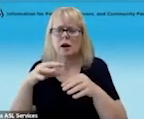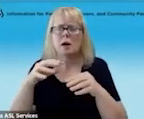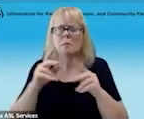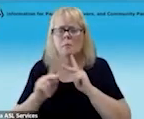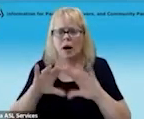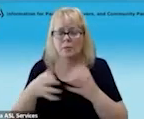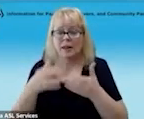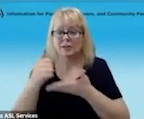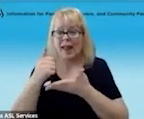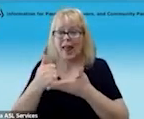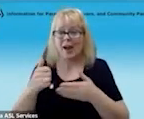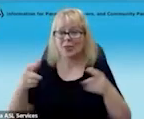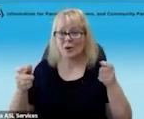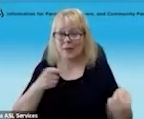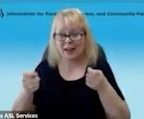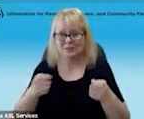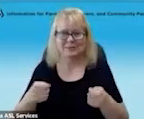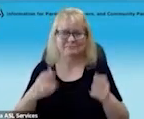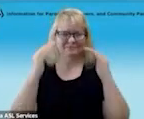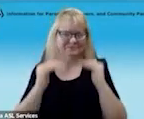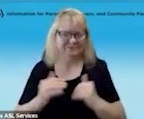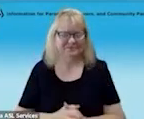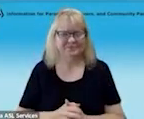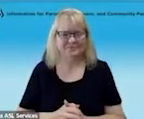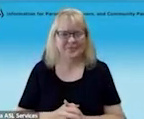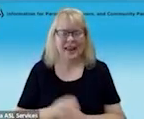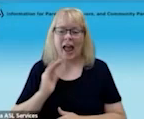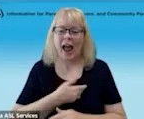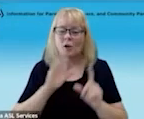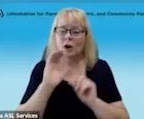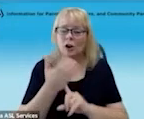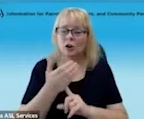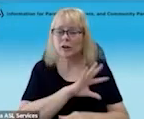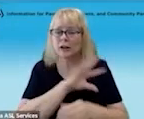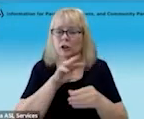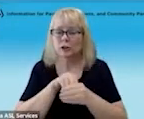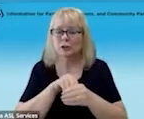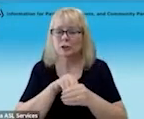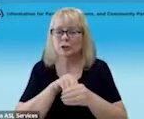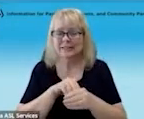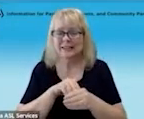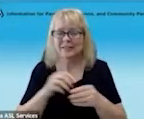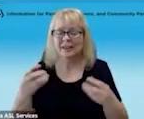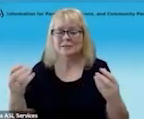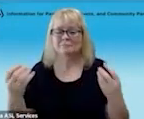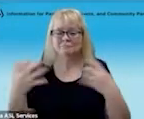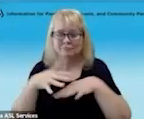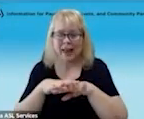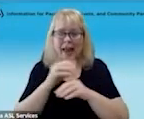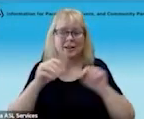By using our leadership and expertise in health plan operations, integrated healthcare delivery, and population